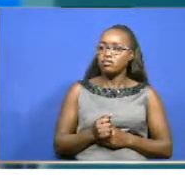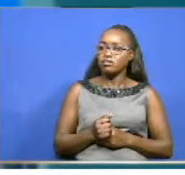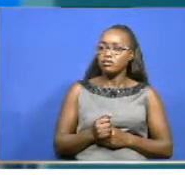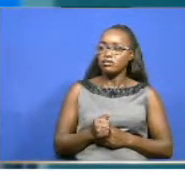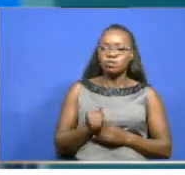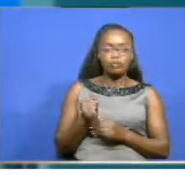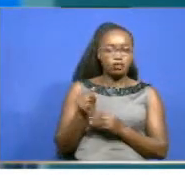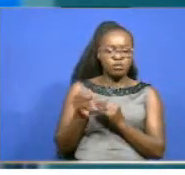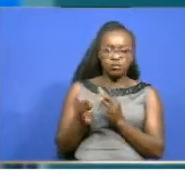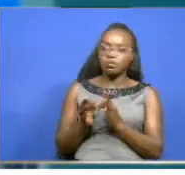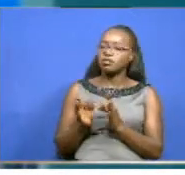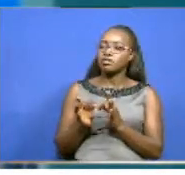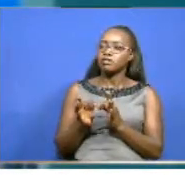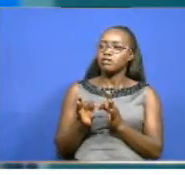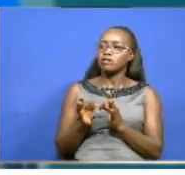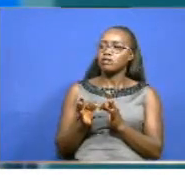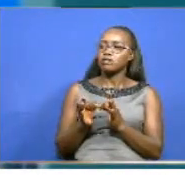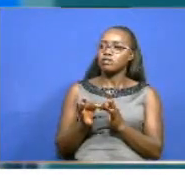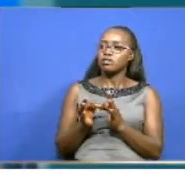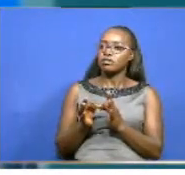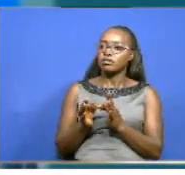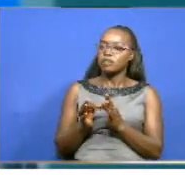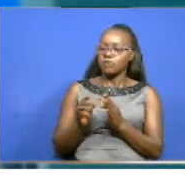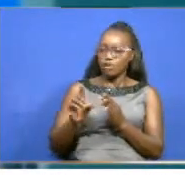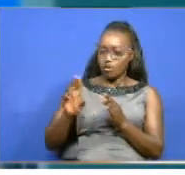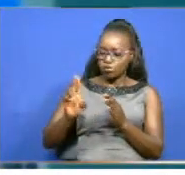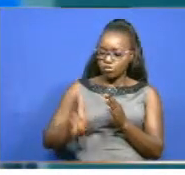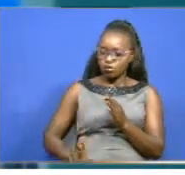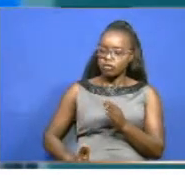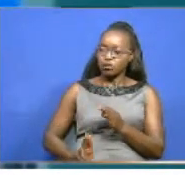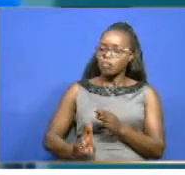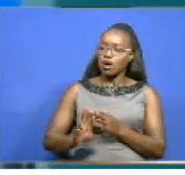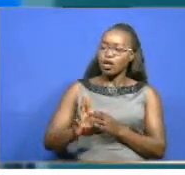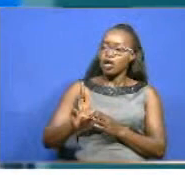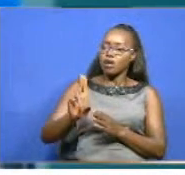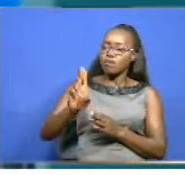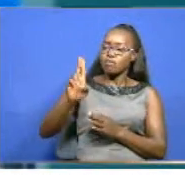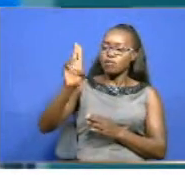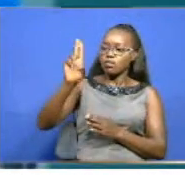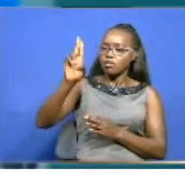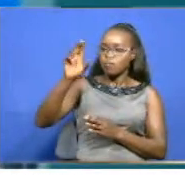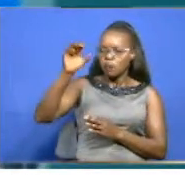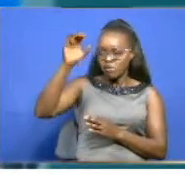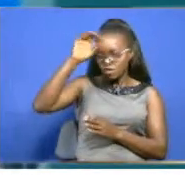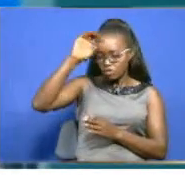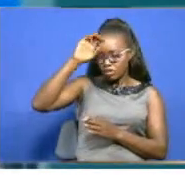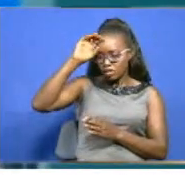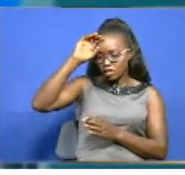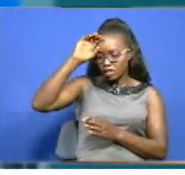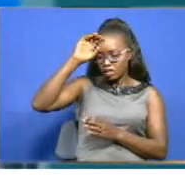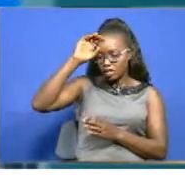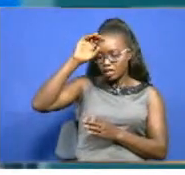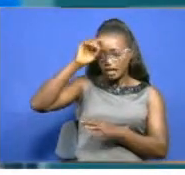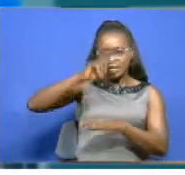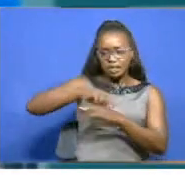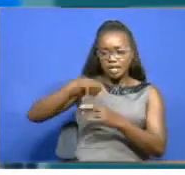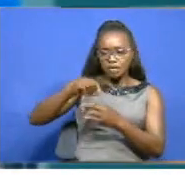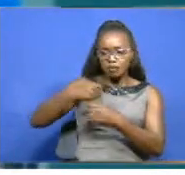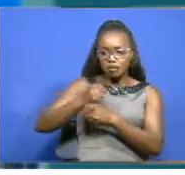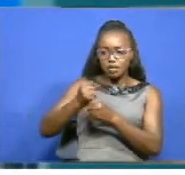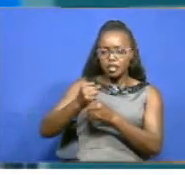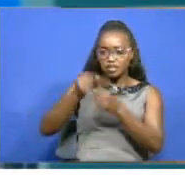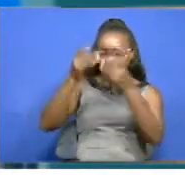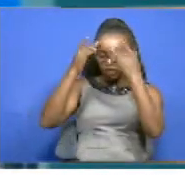unless bottom up is considered in terms of, you know, considering things, unless